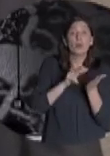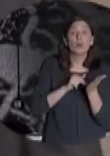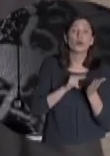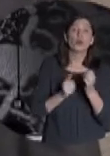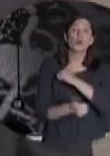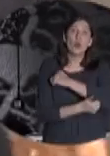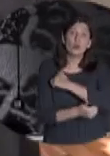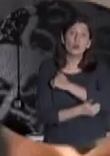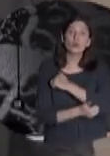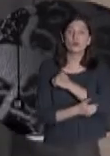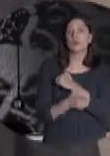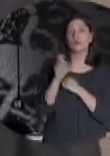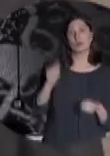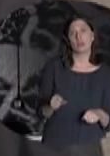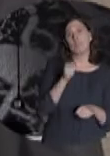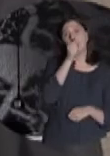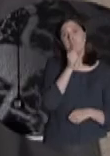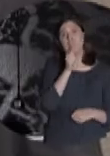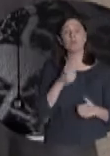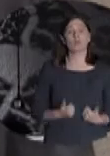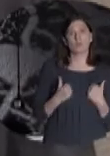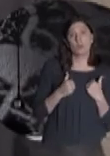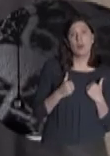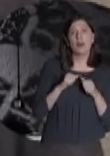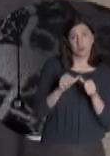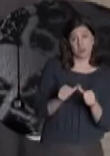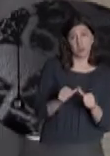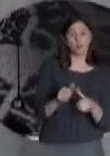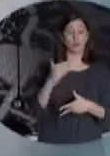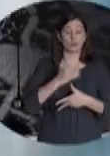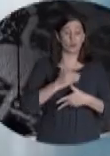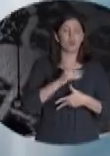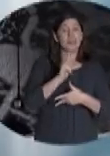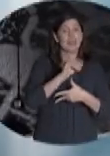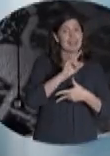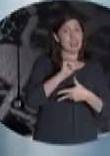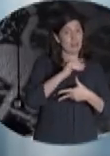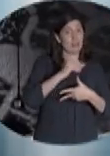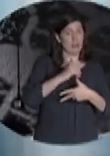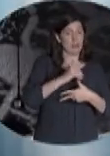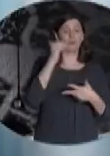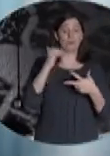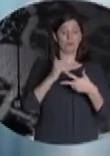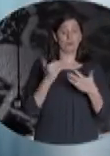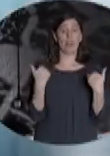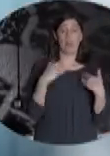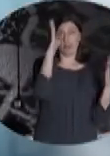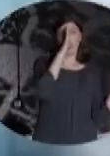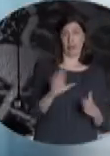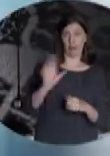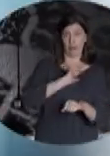things like that can get you by for a few days. Yeah. So that's step 1, is having the kit. Number 2 is having a plan.